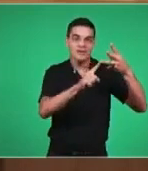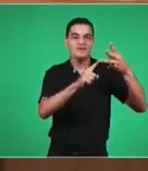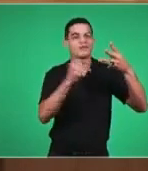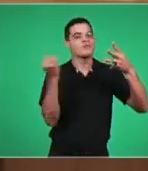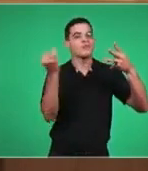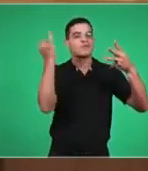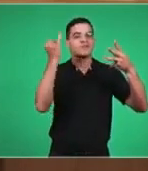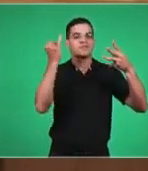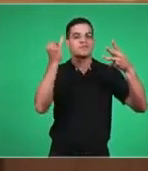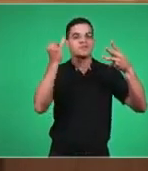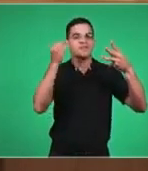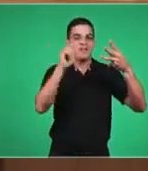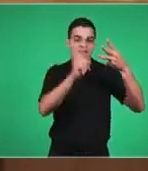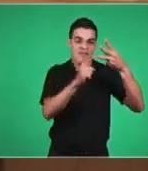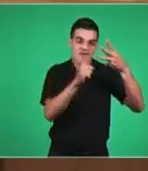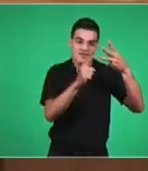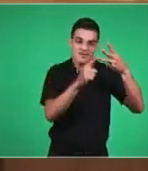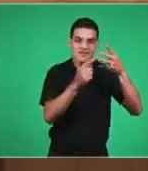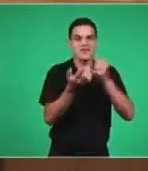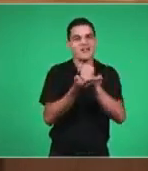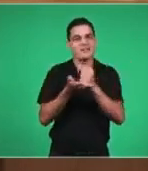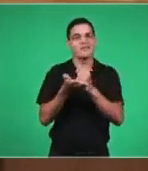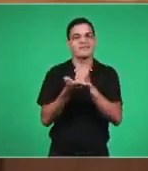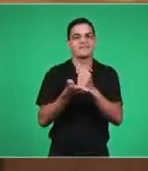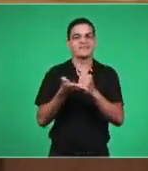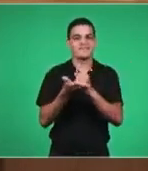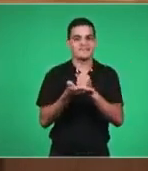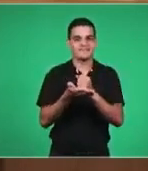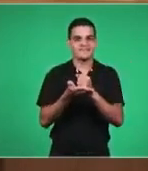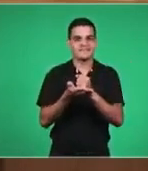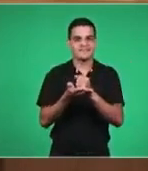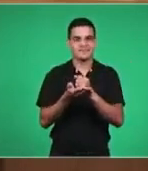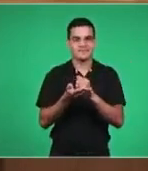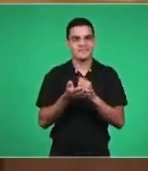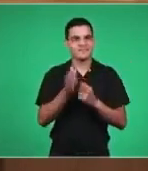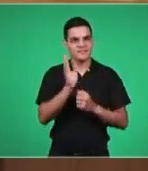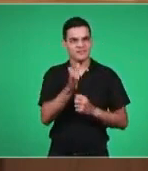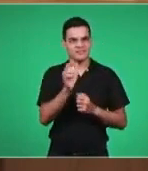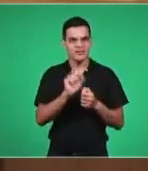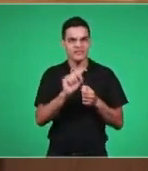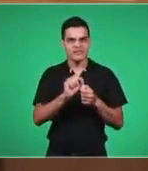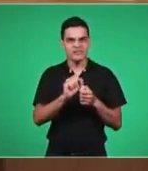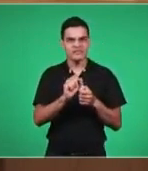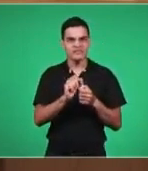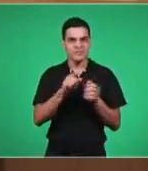Aspects that were mentioned that isn't the foundation of the topic but are important for understanding.